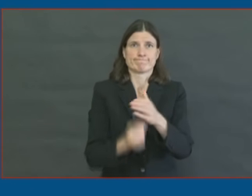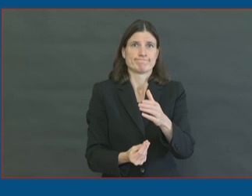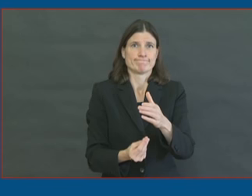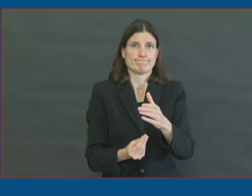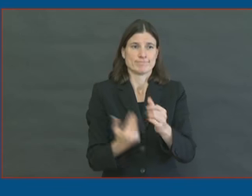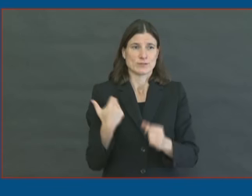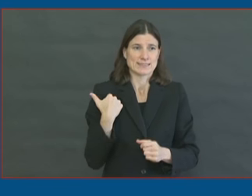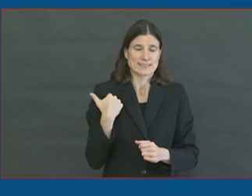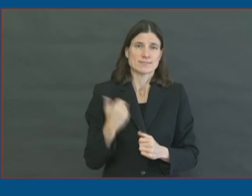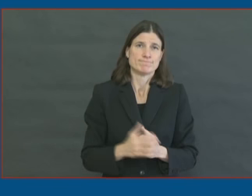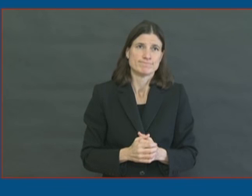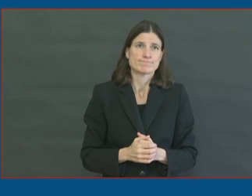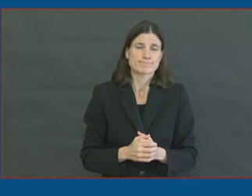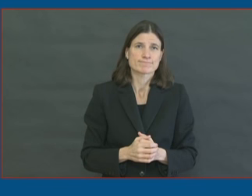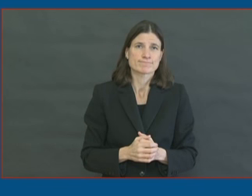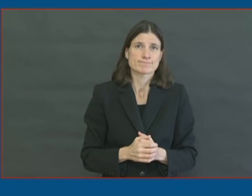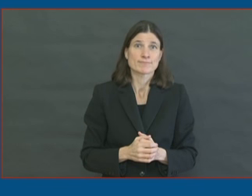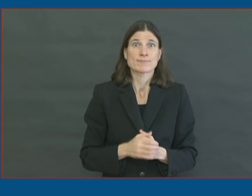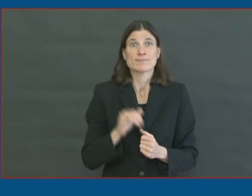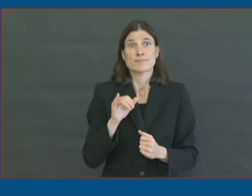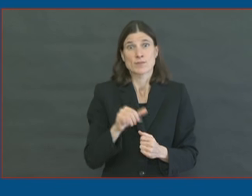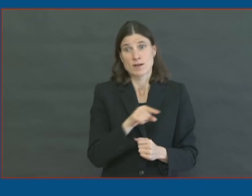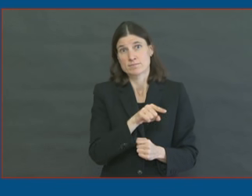associated fatalities to report.